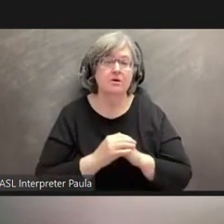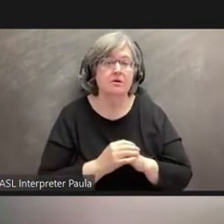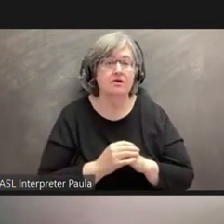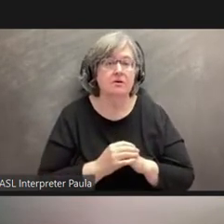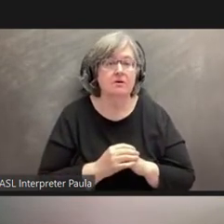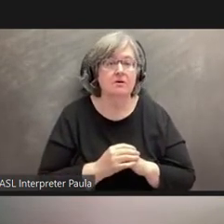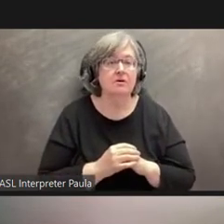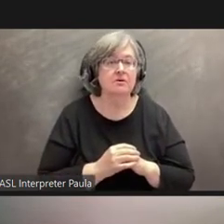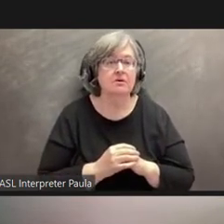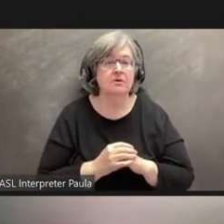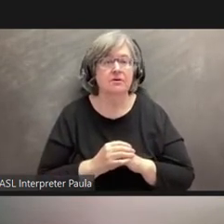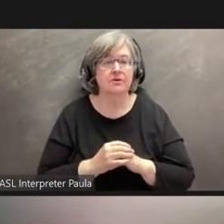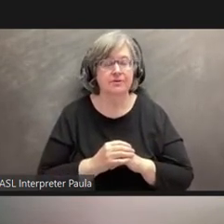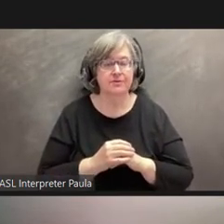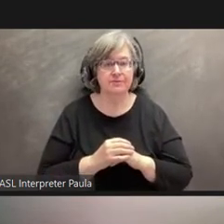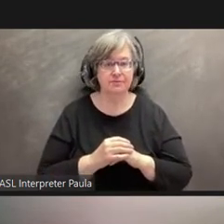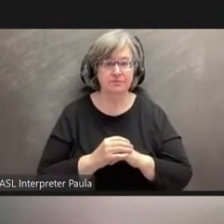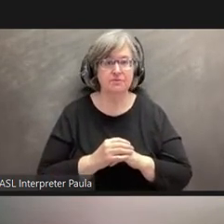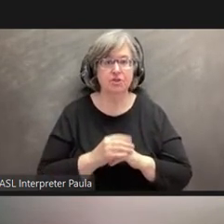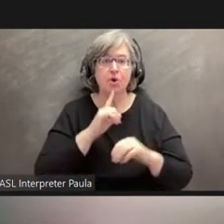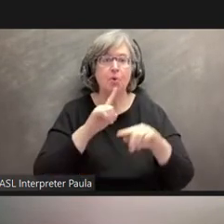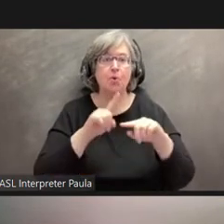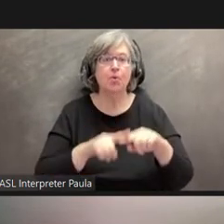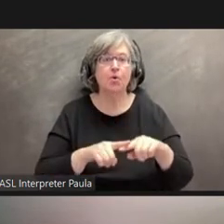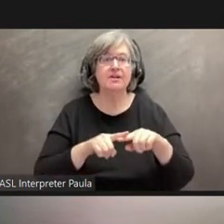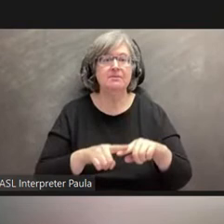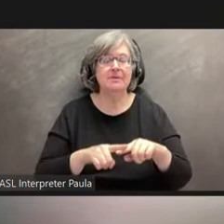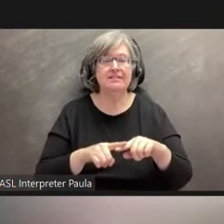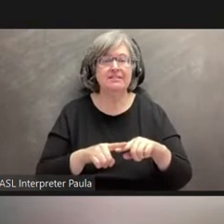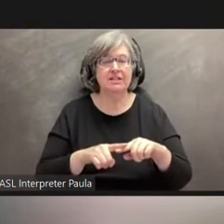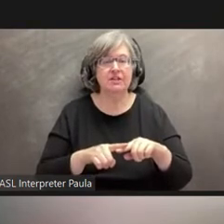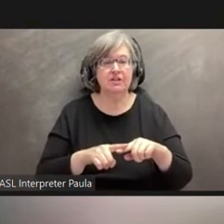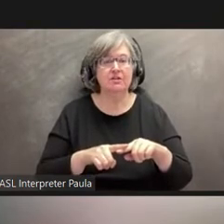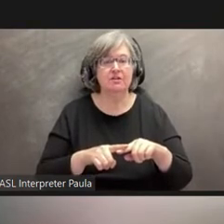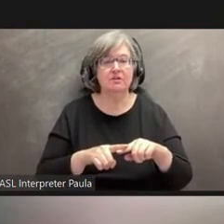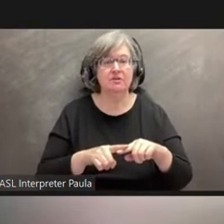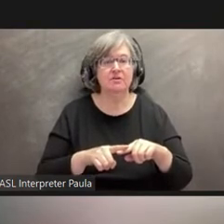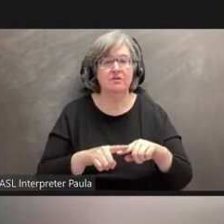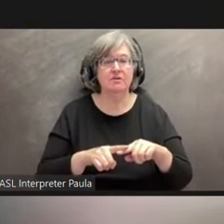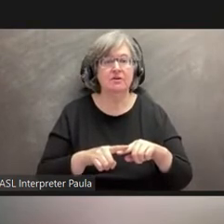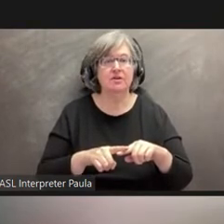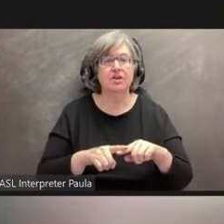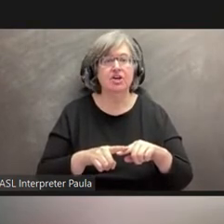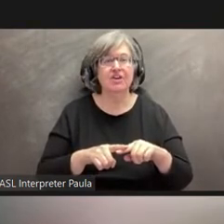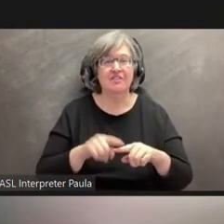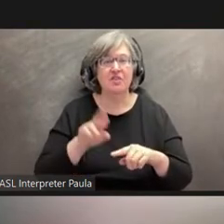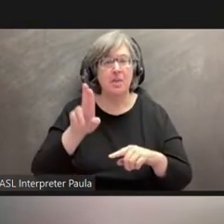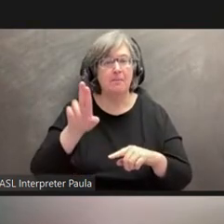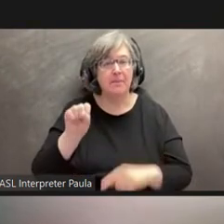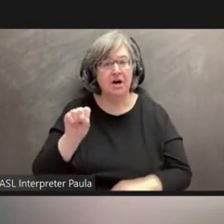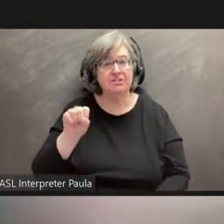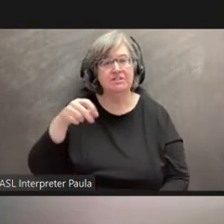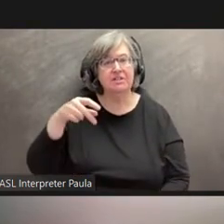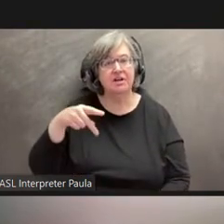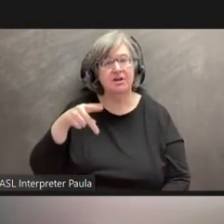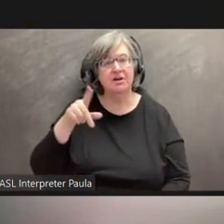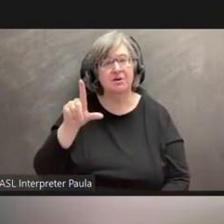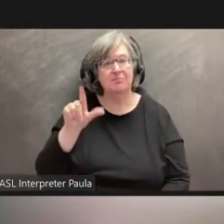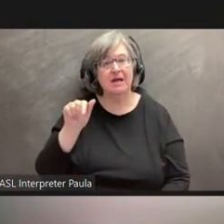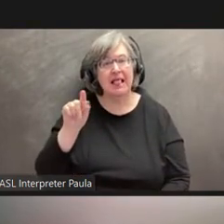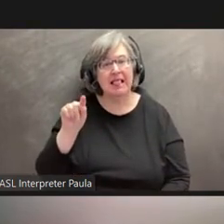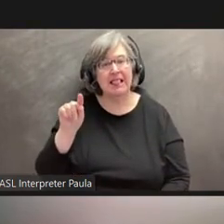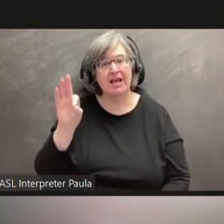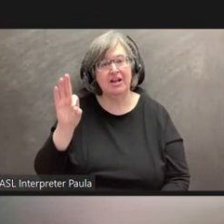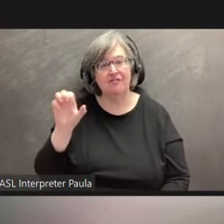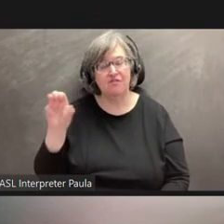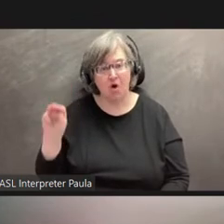The height is really dictated by the platform that's structurally part of the bus. And that is